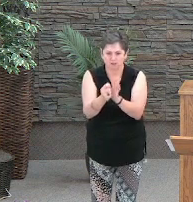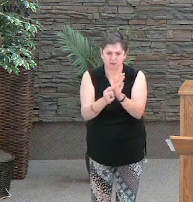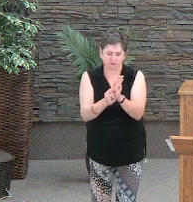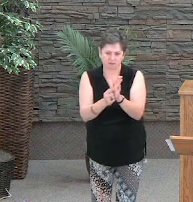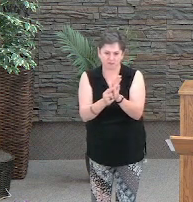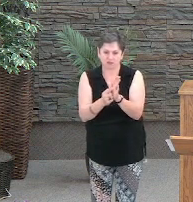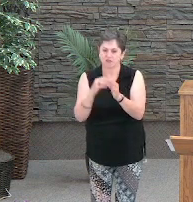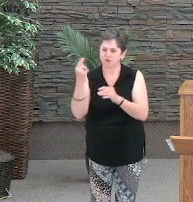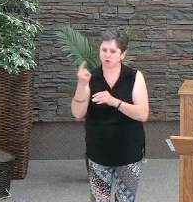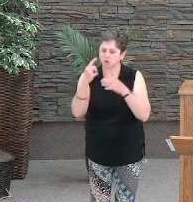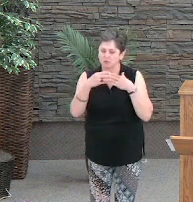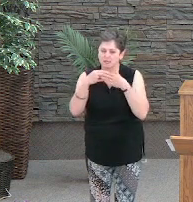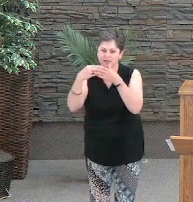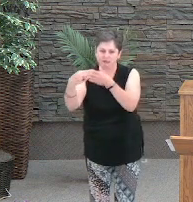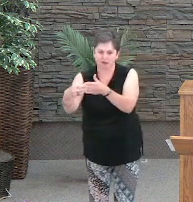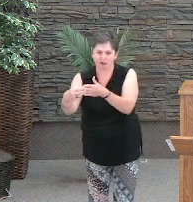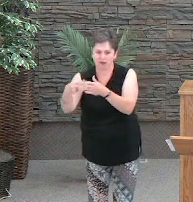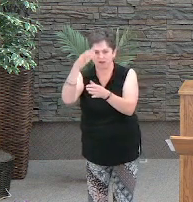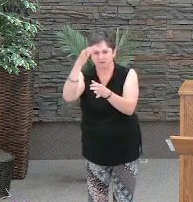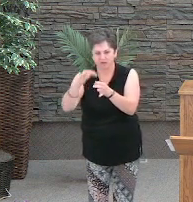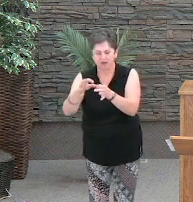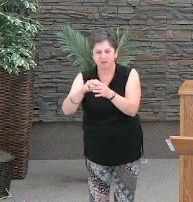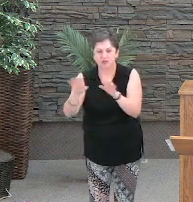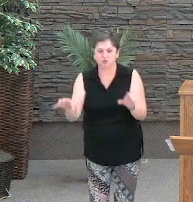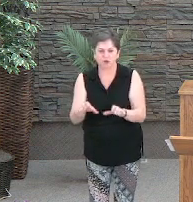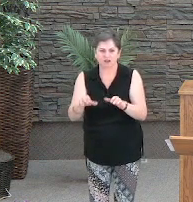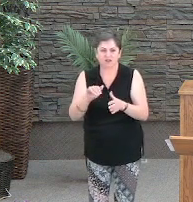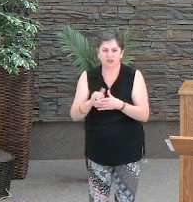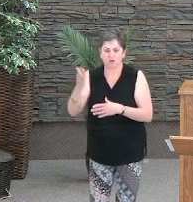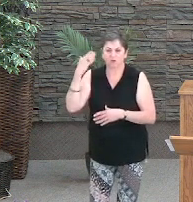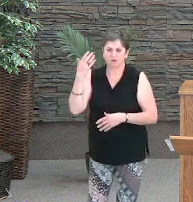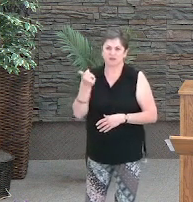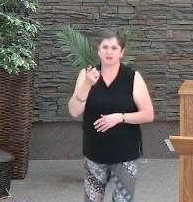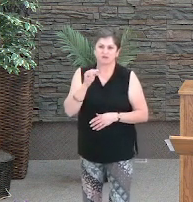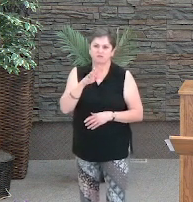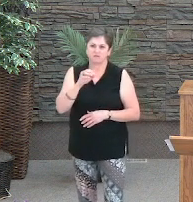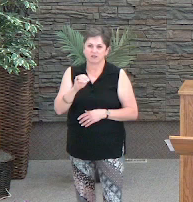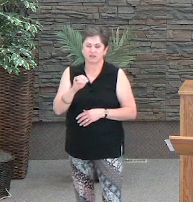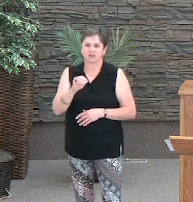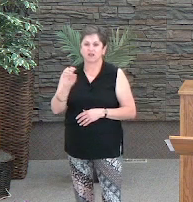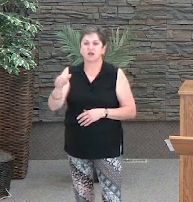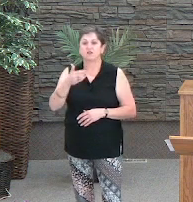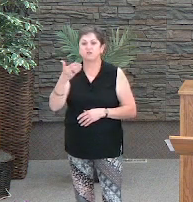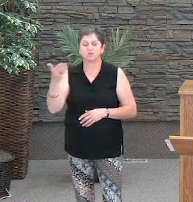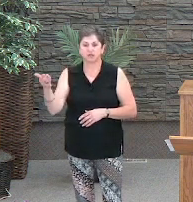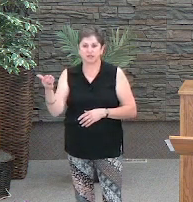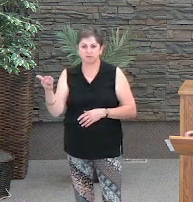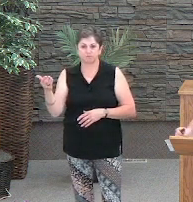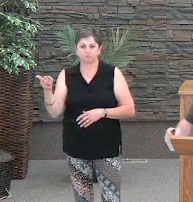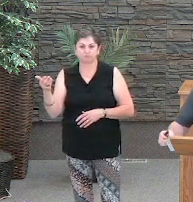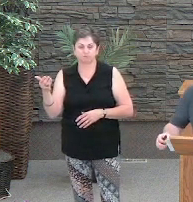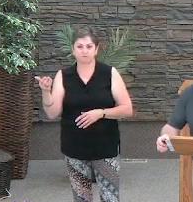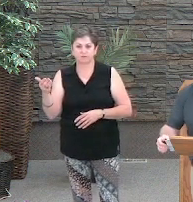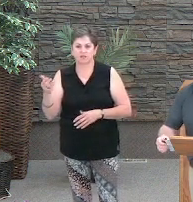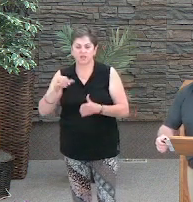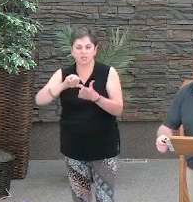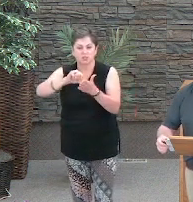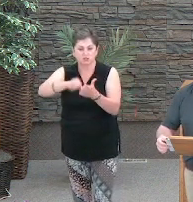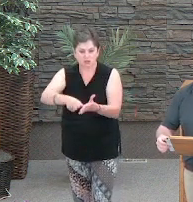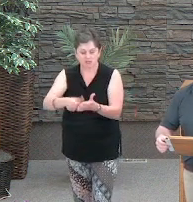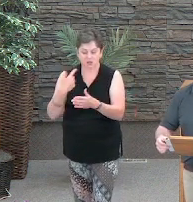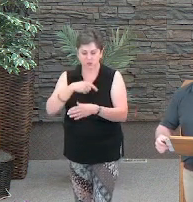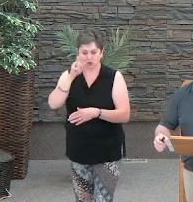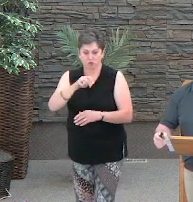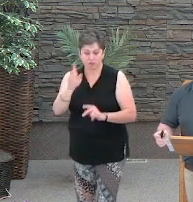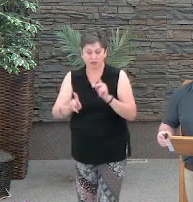Testament as our only guide of faith and practice. That was 1950. Another thing, he stressed that we